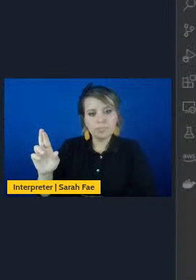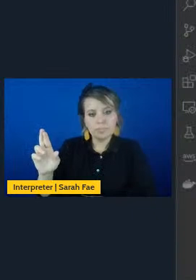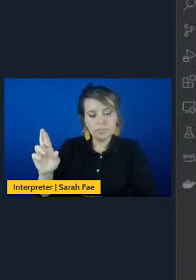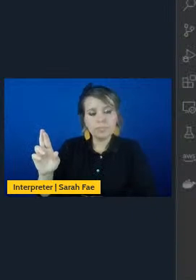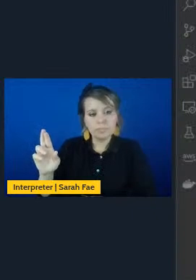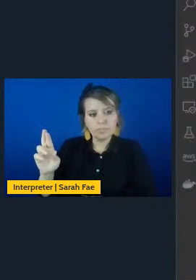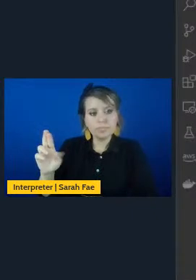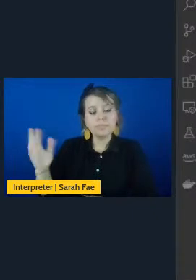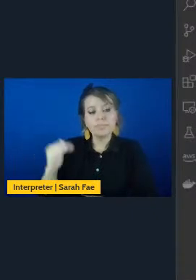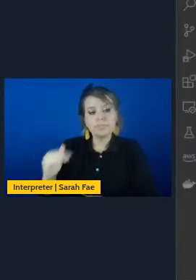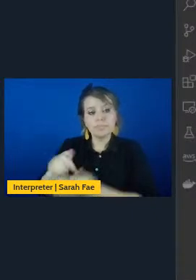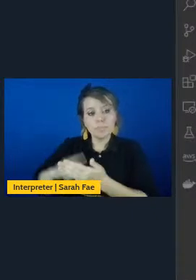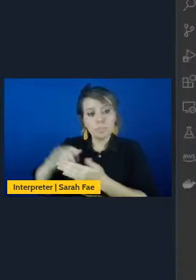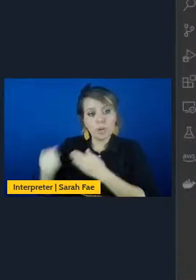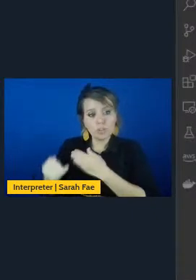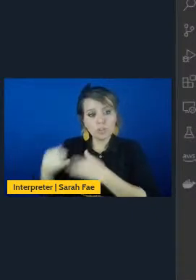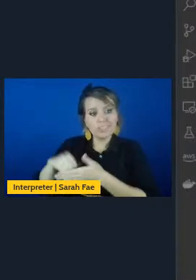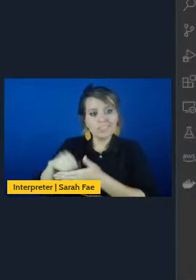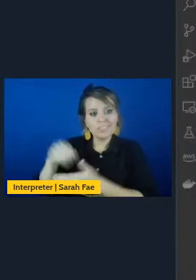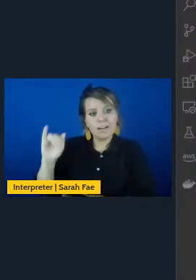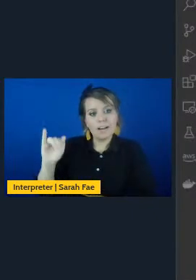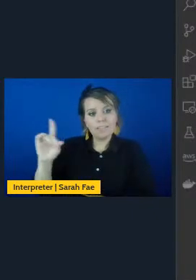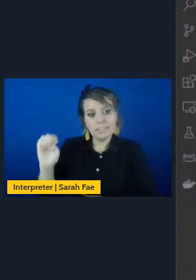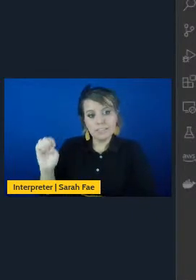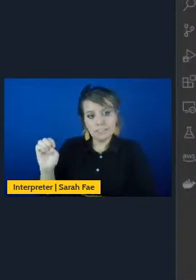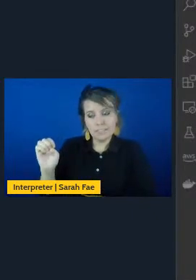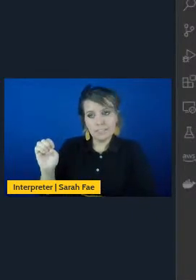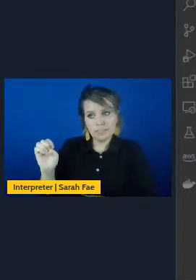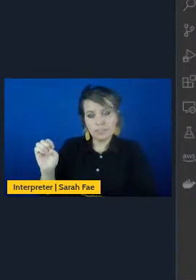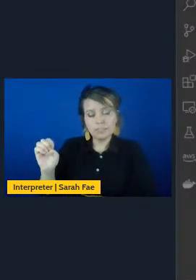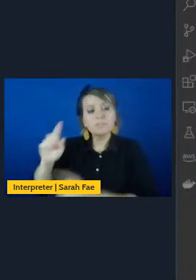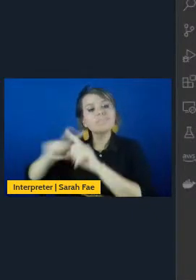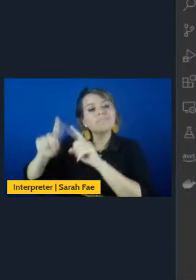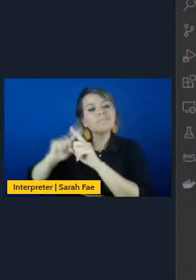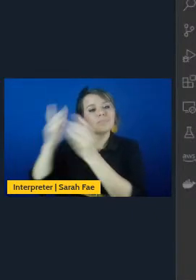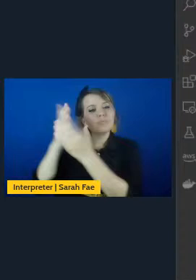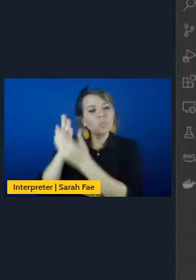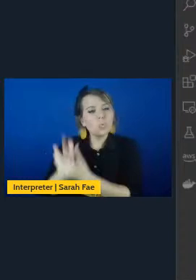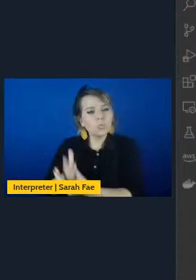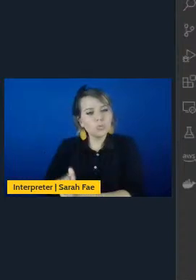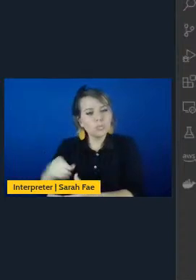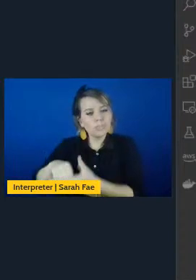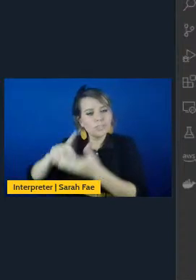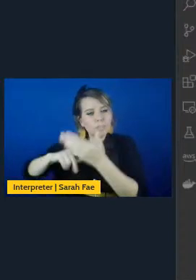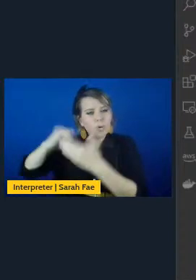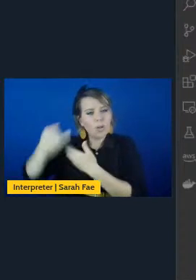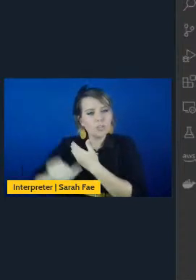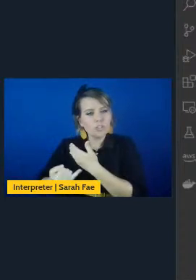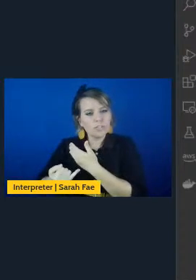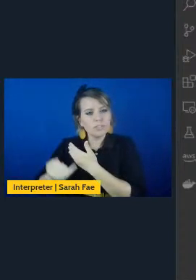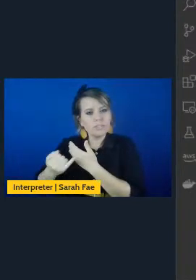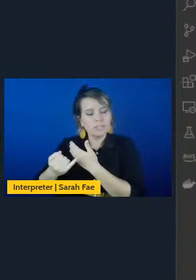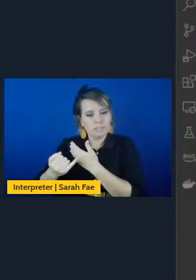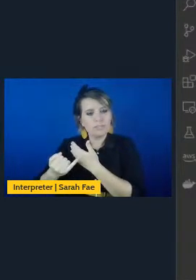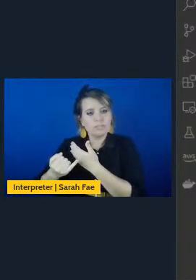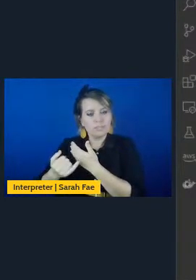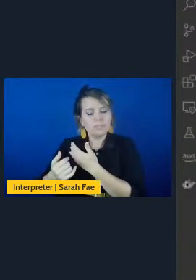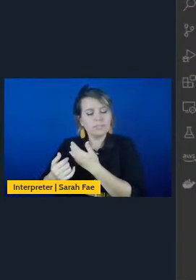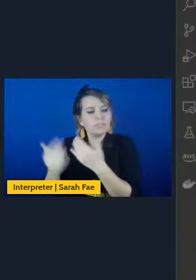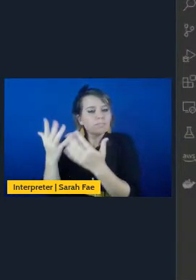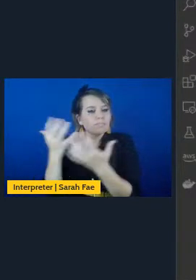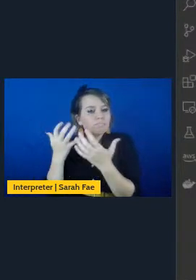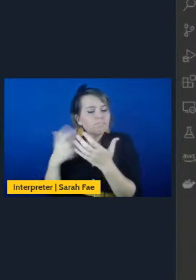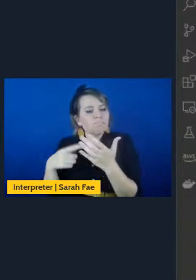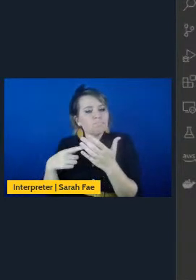project in the IDE. So there are different folders in this project, and I just wanted to highlight, what